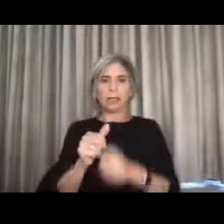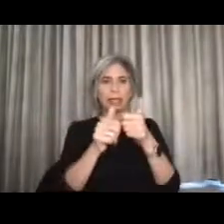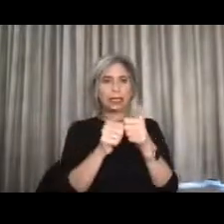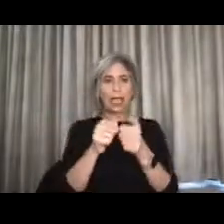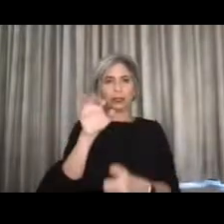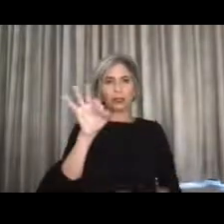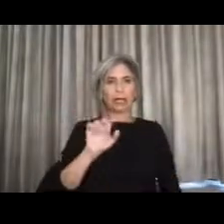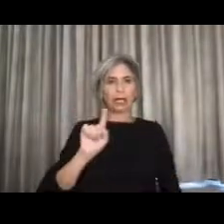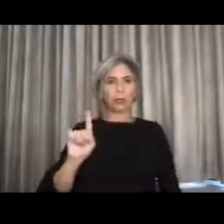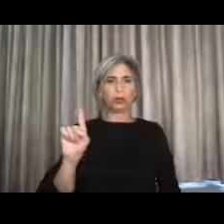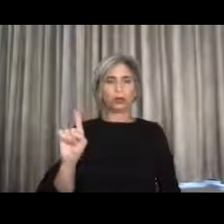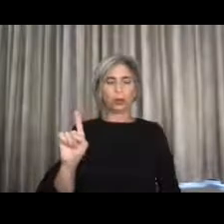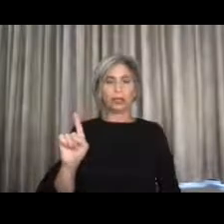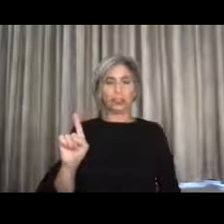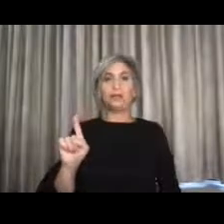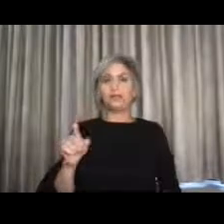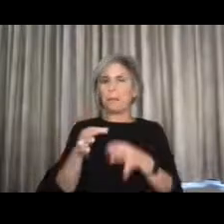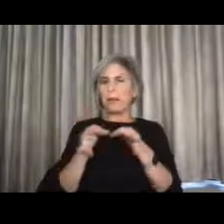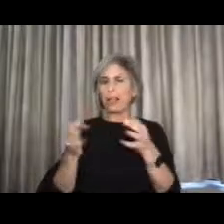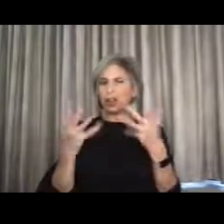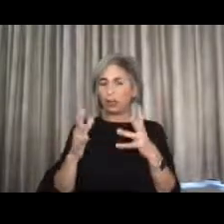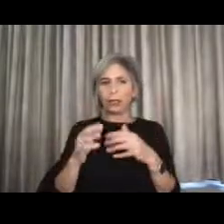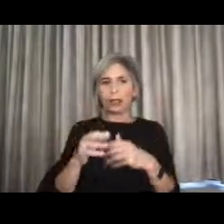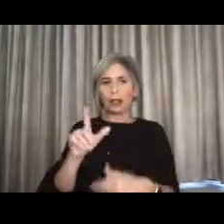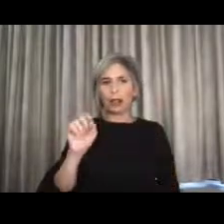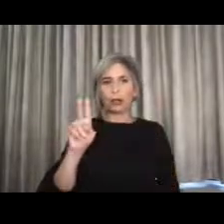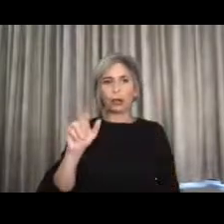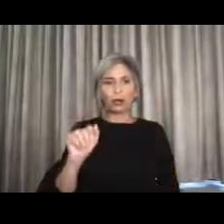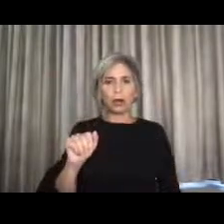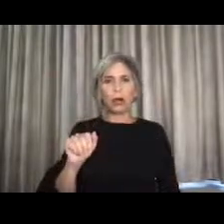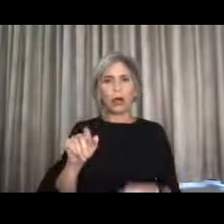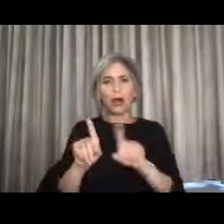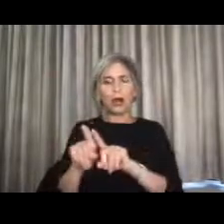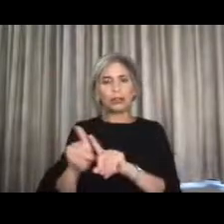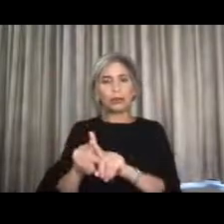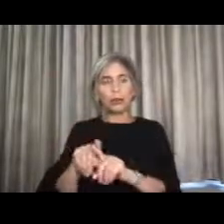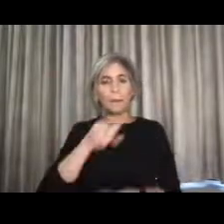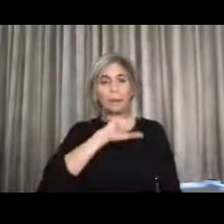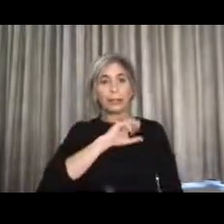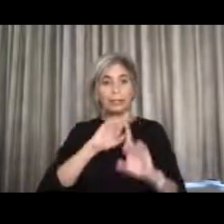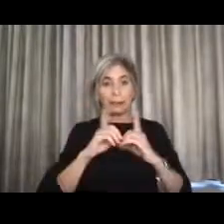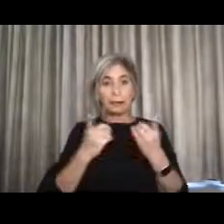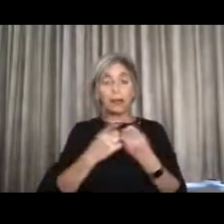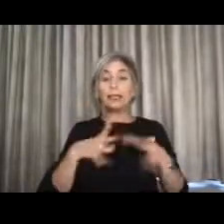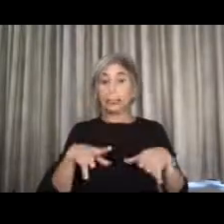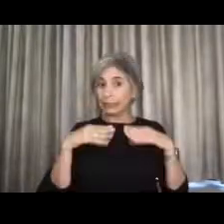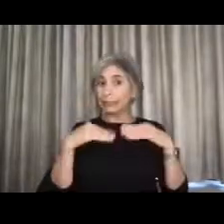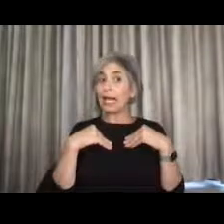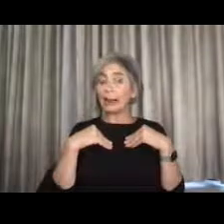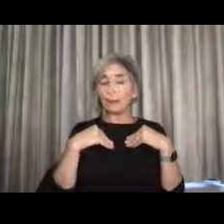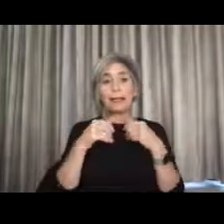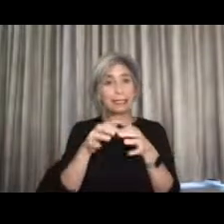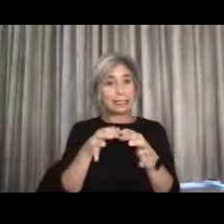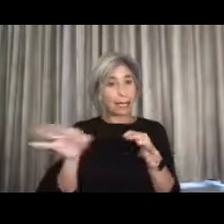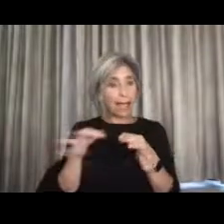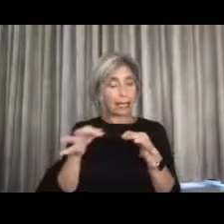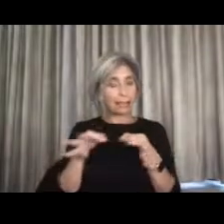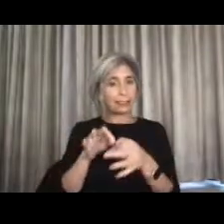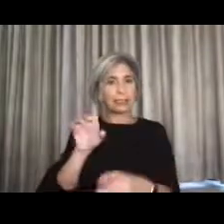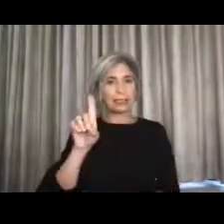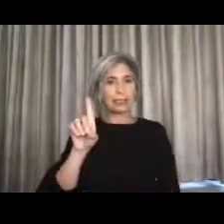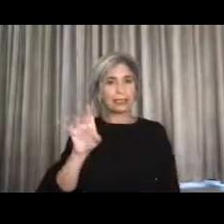was previously mentioned, I think by Laura, and our police department does accept text messaging to 911 as